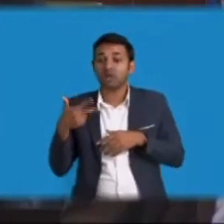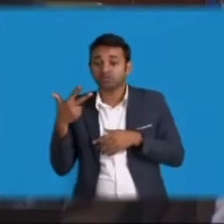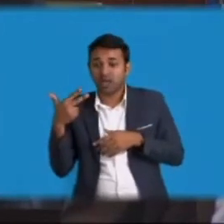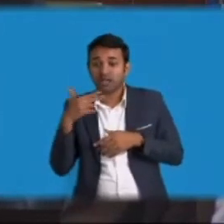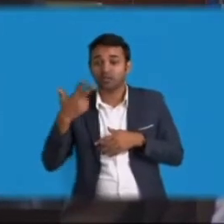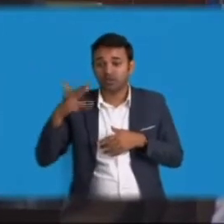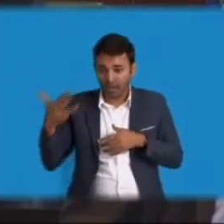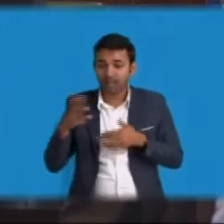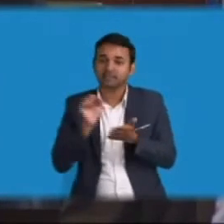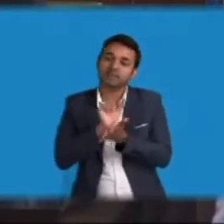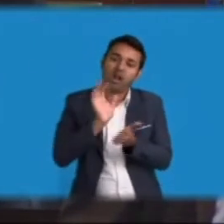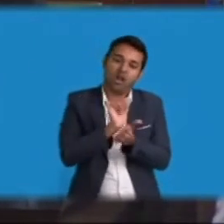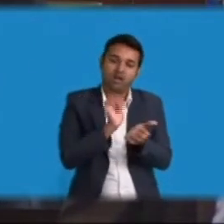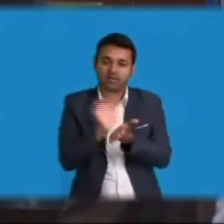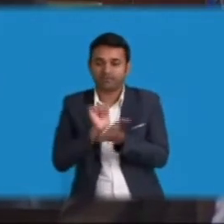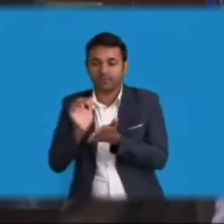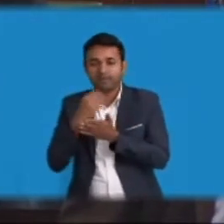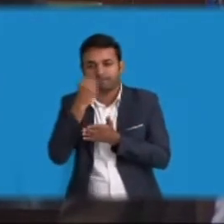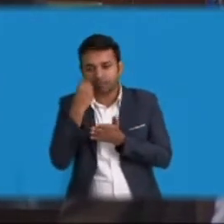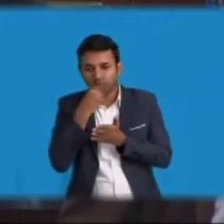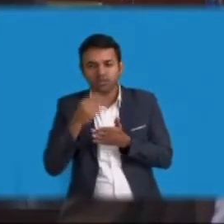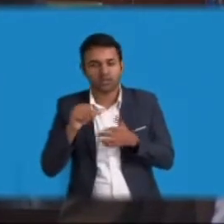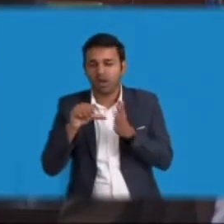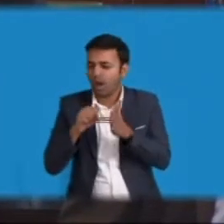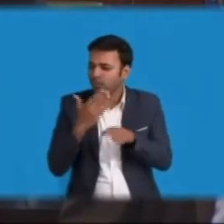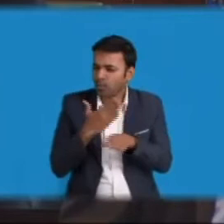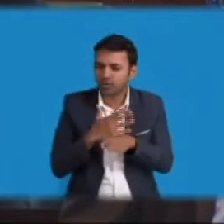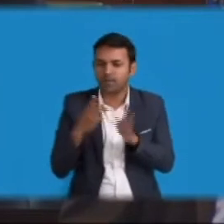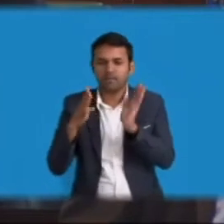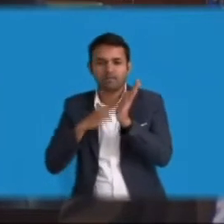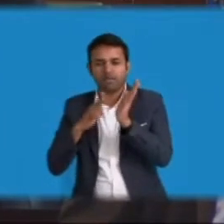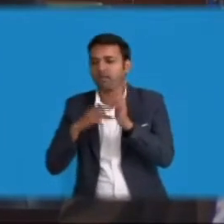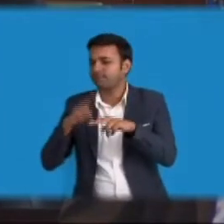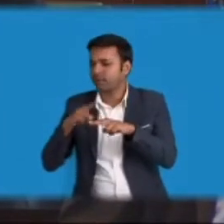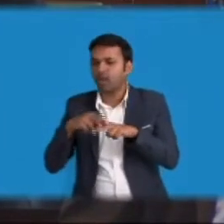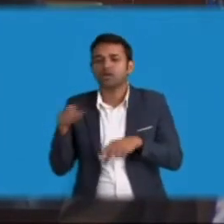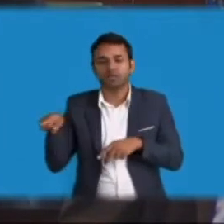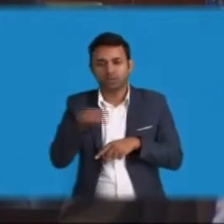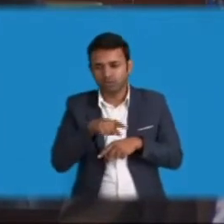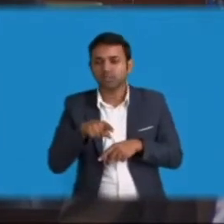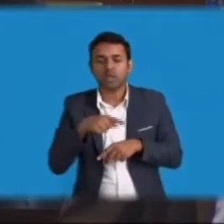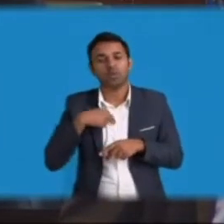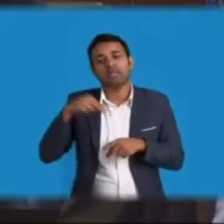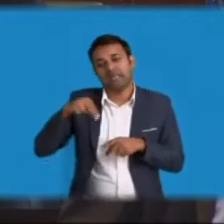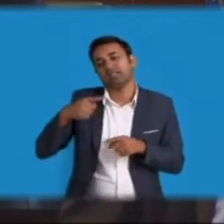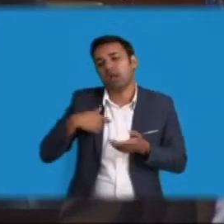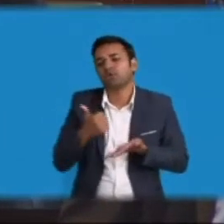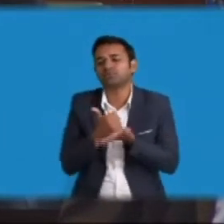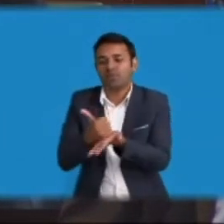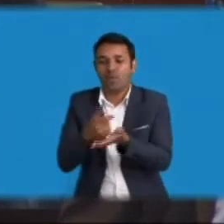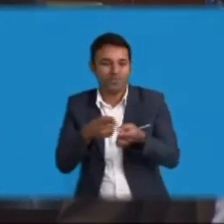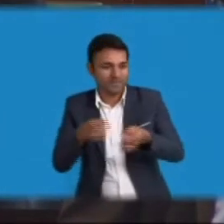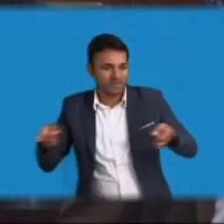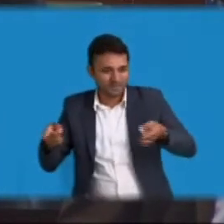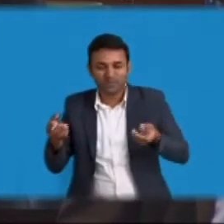local produce. These hard-working mothers and fathers need our assistance in order to have a decent livelihood. The Ministry of